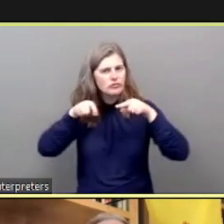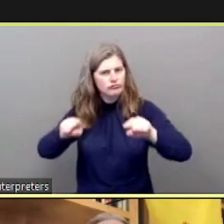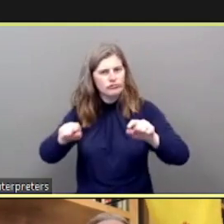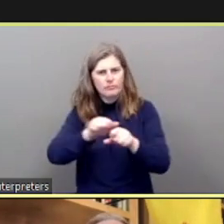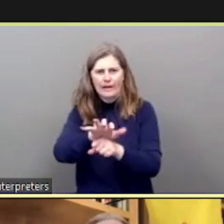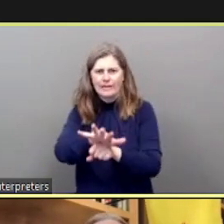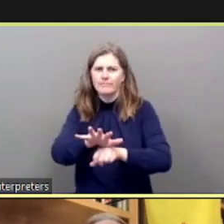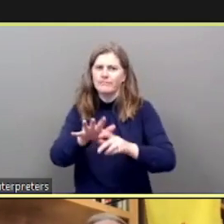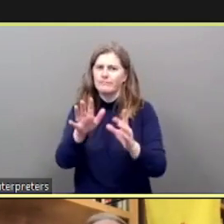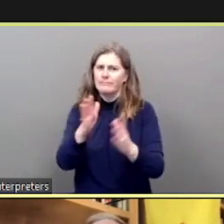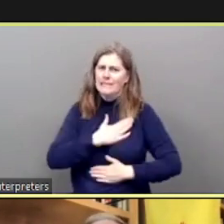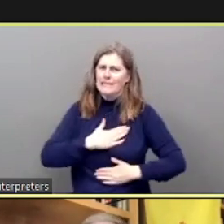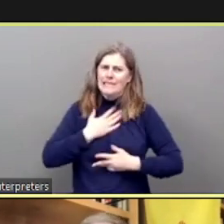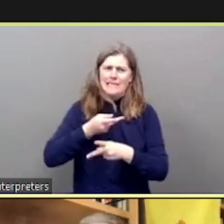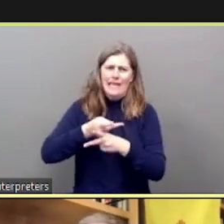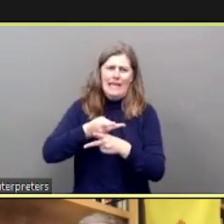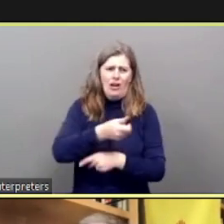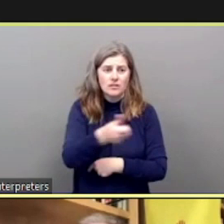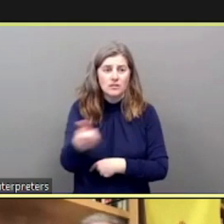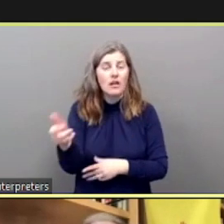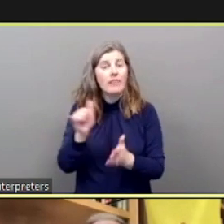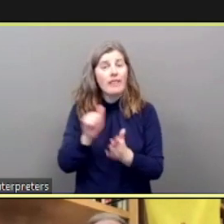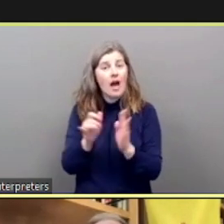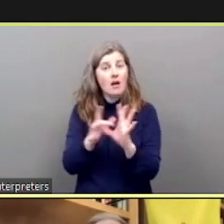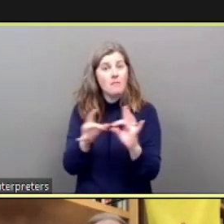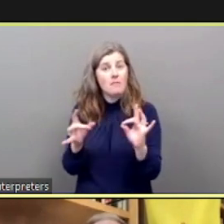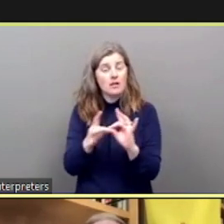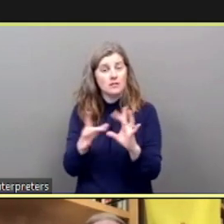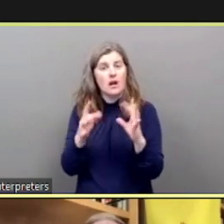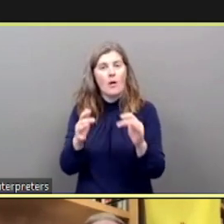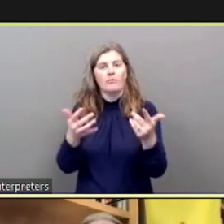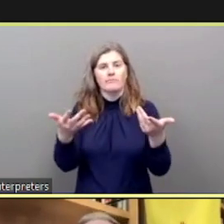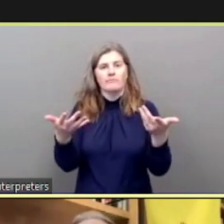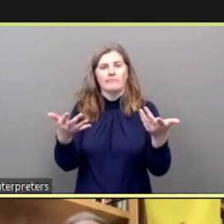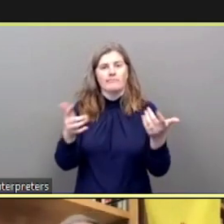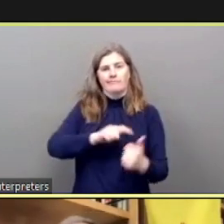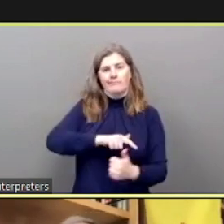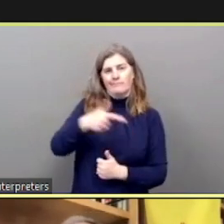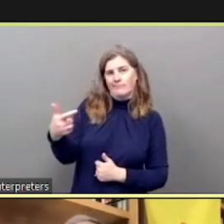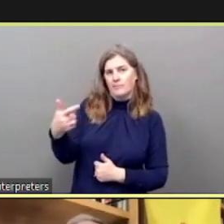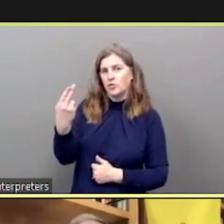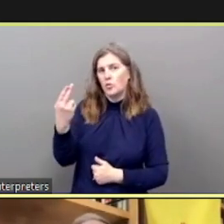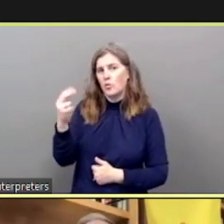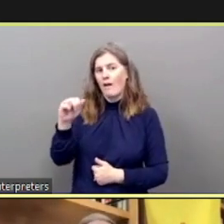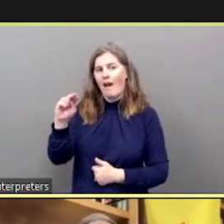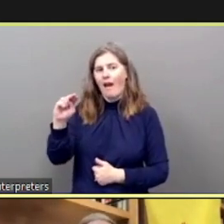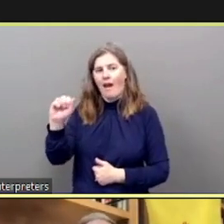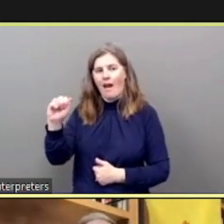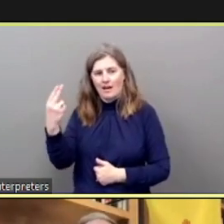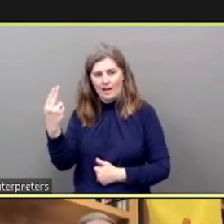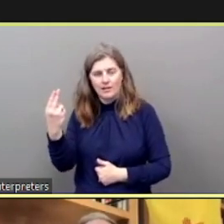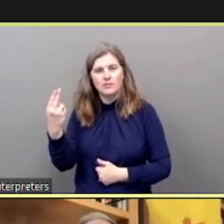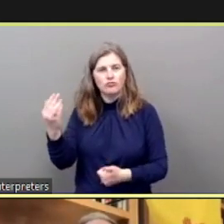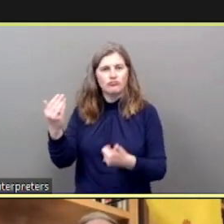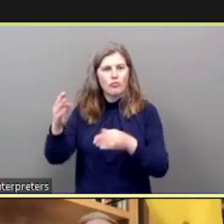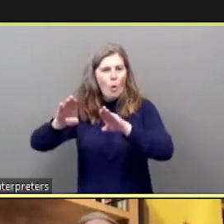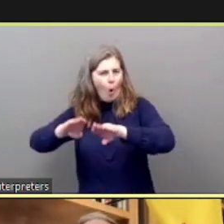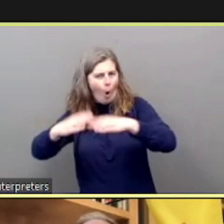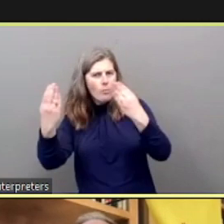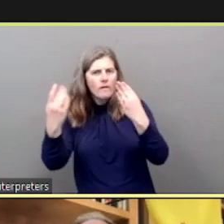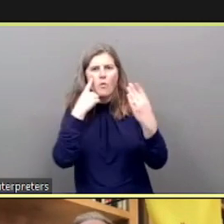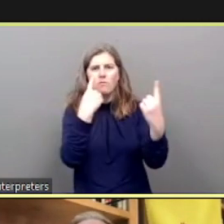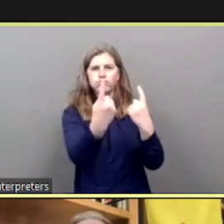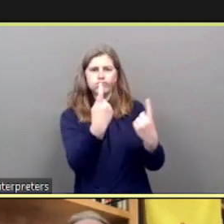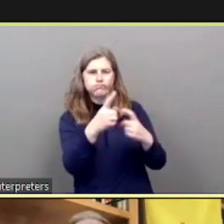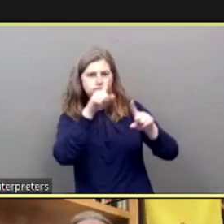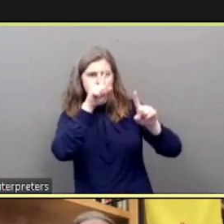take care of yourselves. And with that message, I'm going to turn it back to Hannah to kind of open us up for questions, and